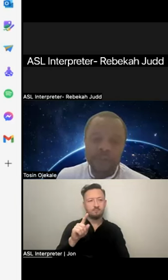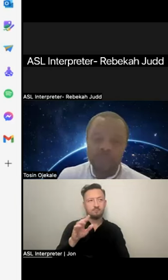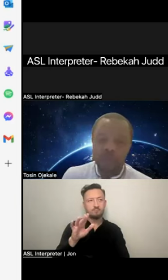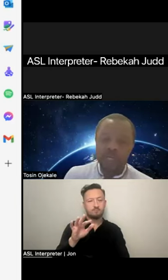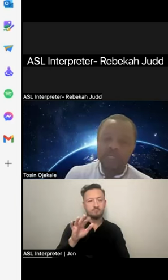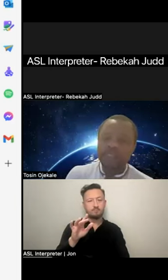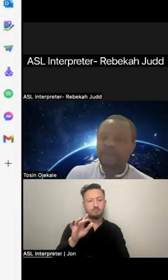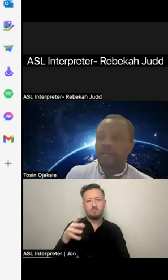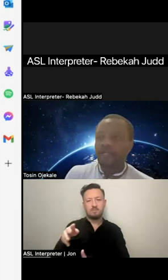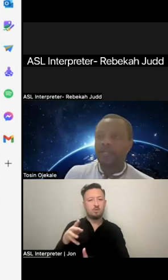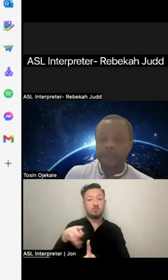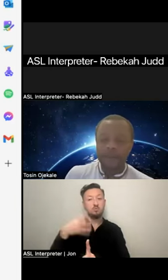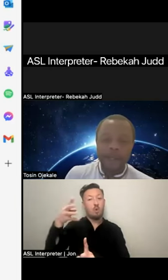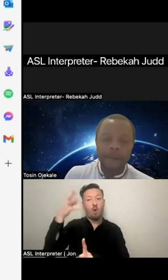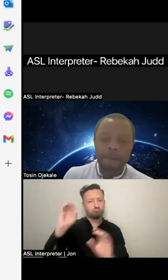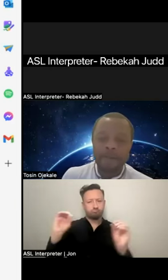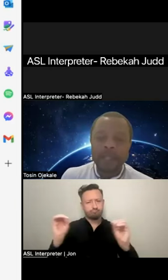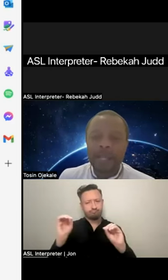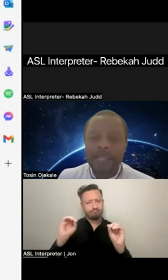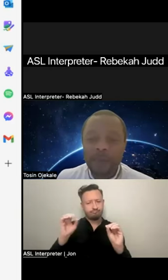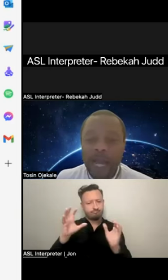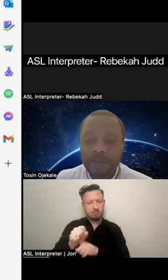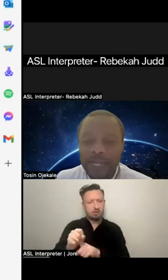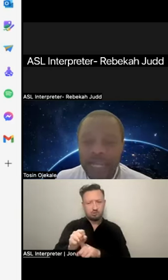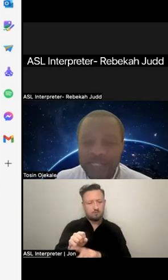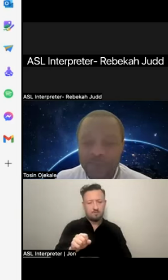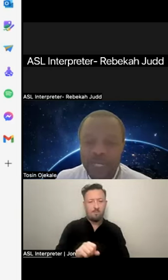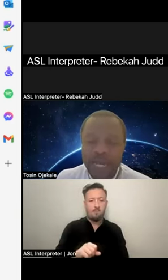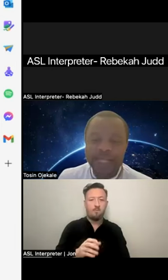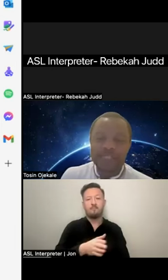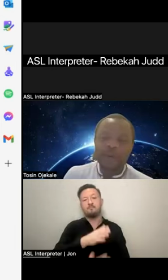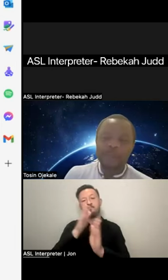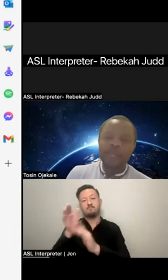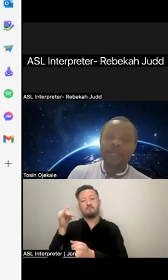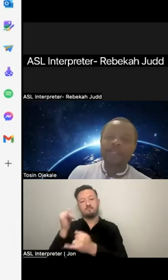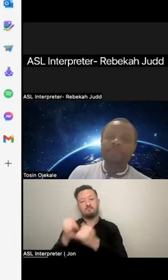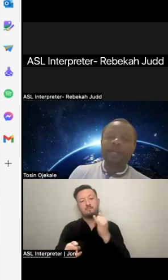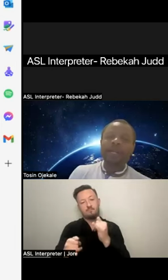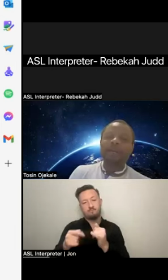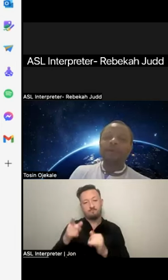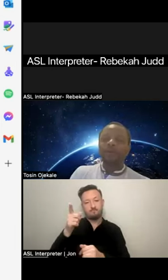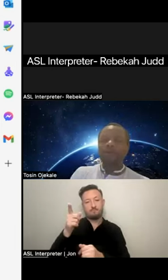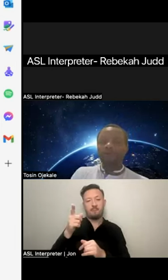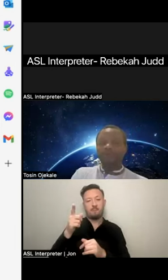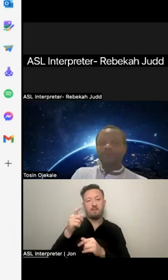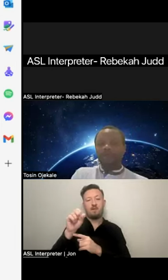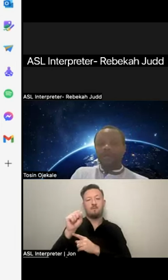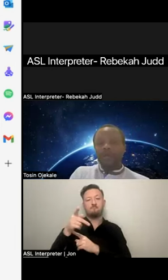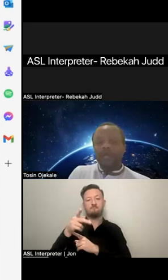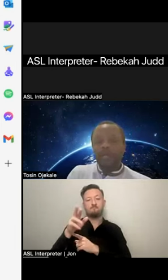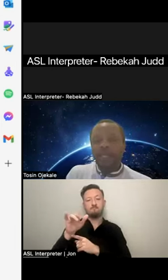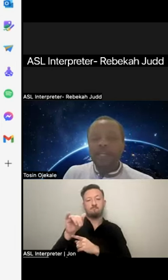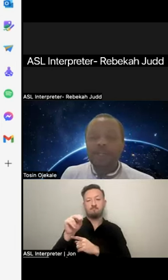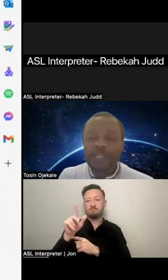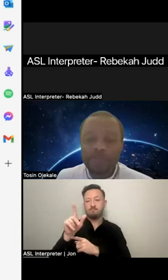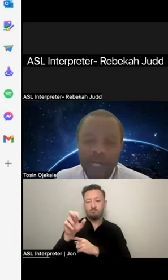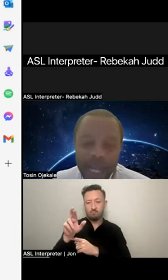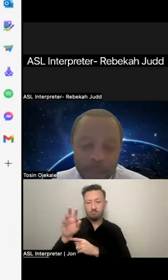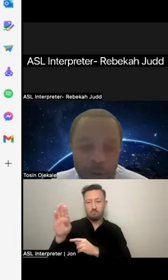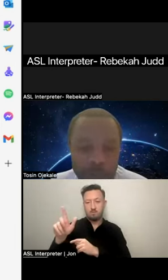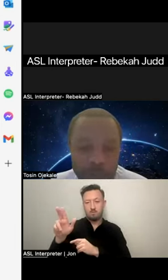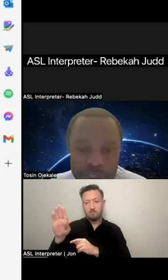for smoke, it's for heat. Okay. Then we have the last one at the top here, sprinkler bulb. Okay, so